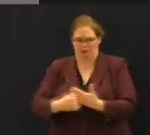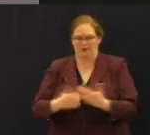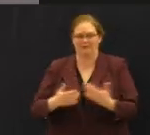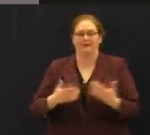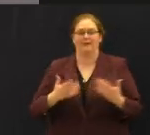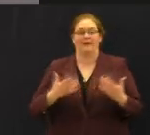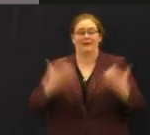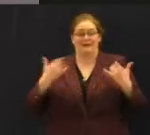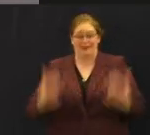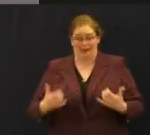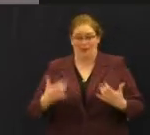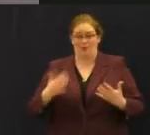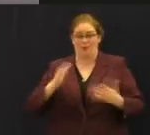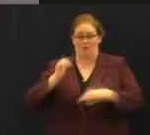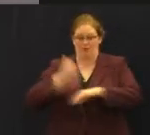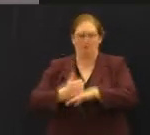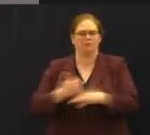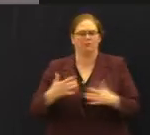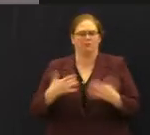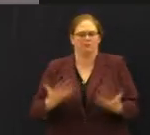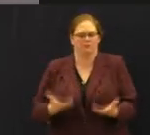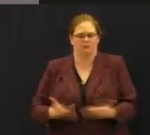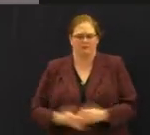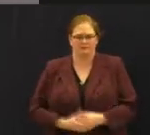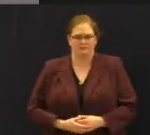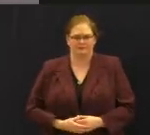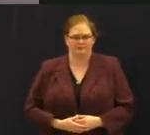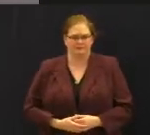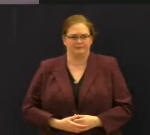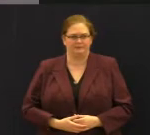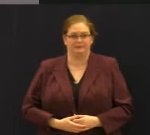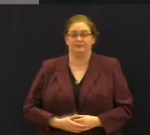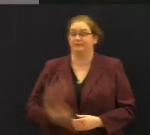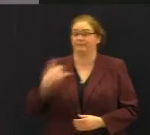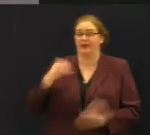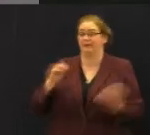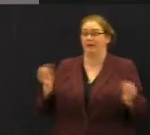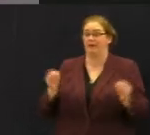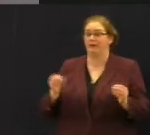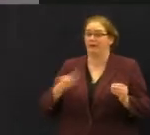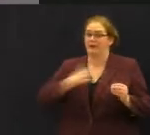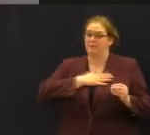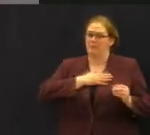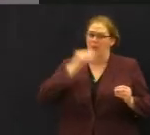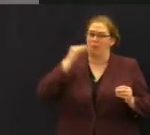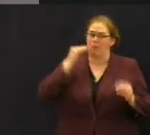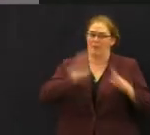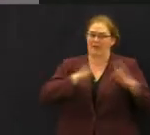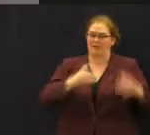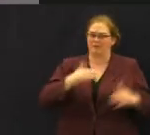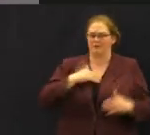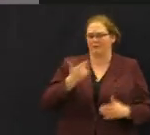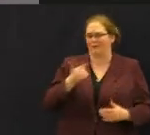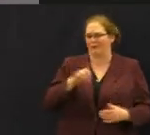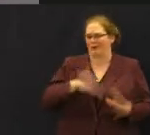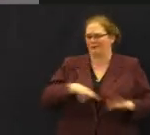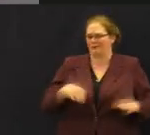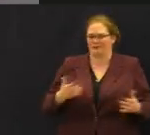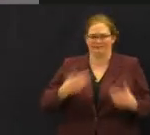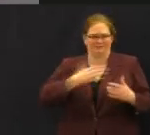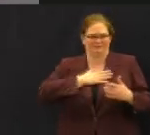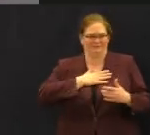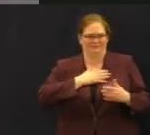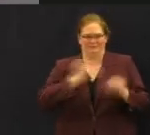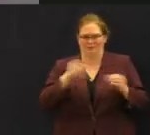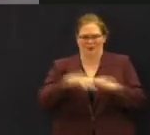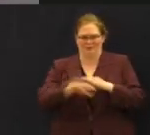now that you've had that connection. I had none. I had internet in my house because of my grandchildren, but I didn't have access